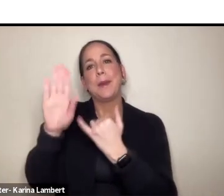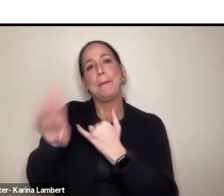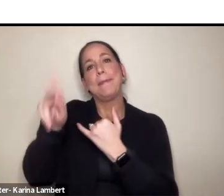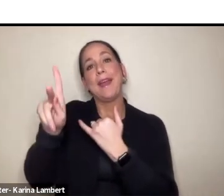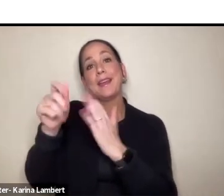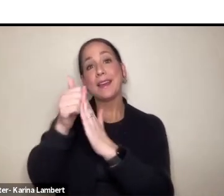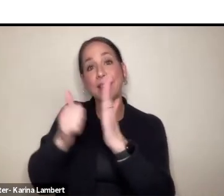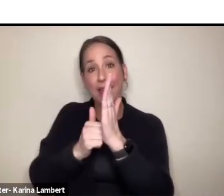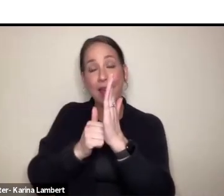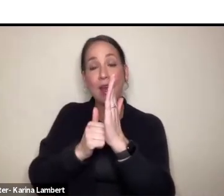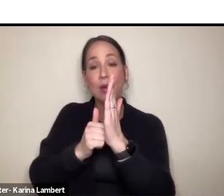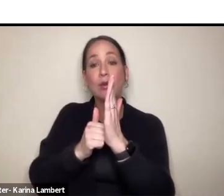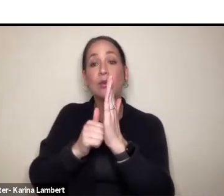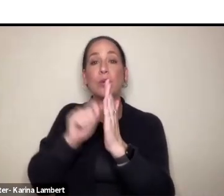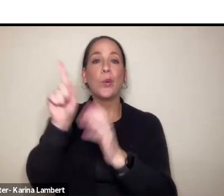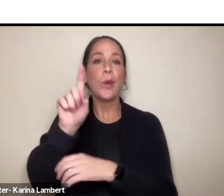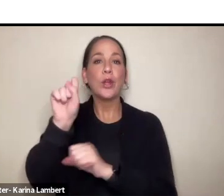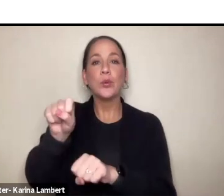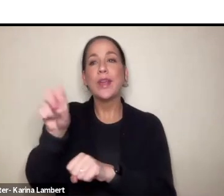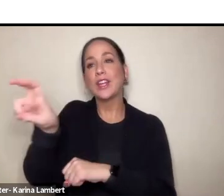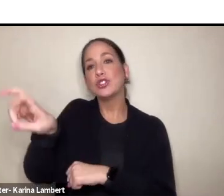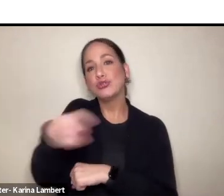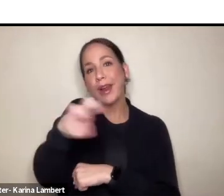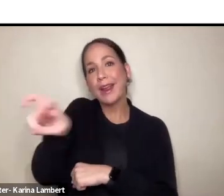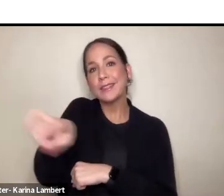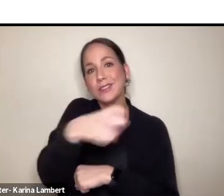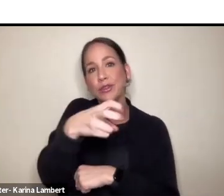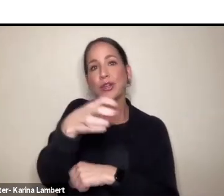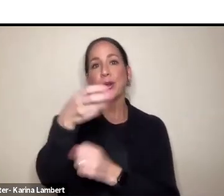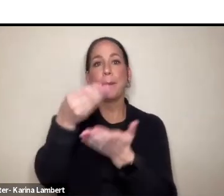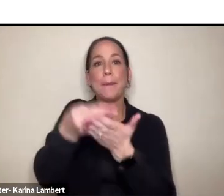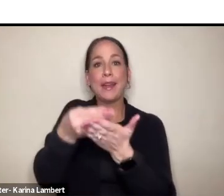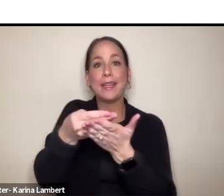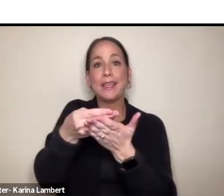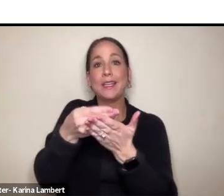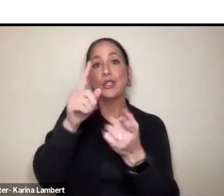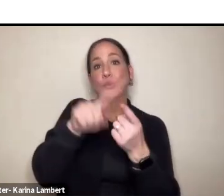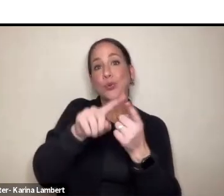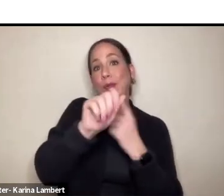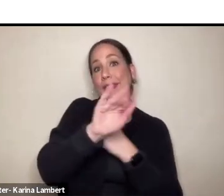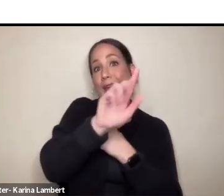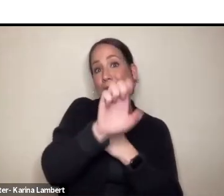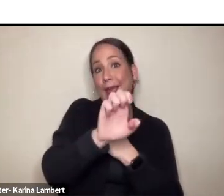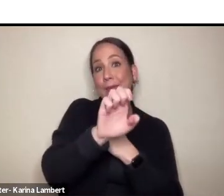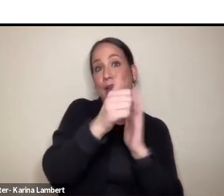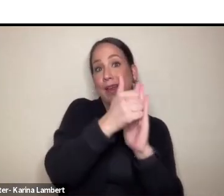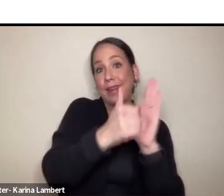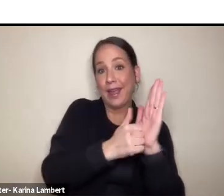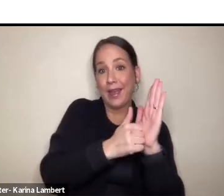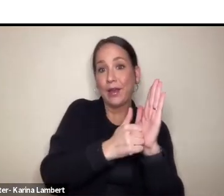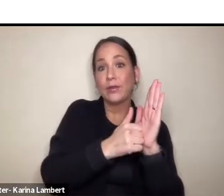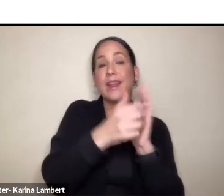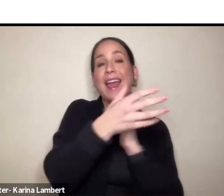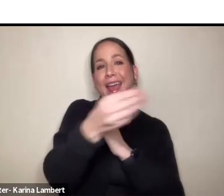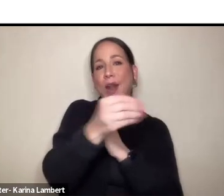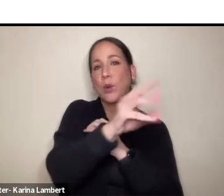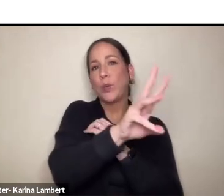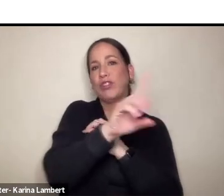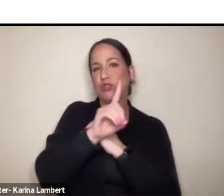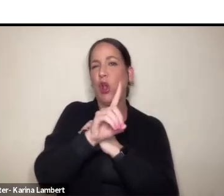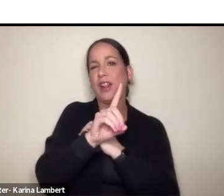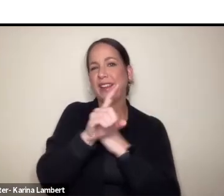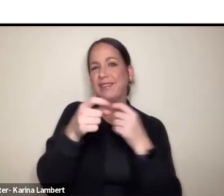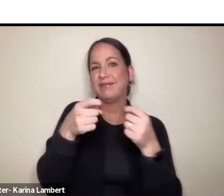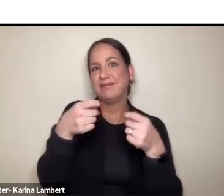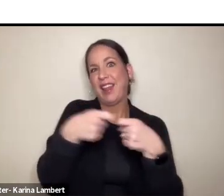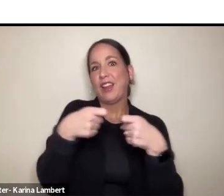the online banking of transferring funds into ABLE and taking electronic transfers out of the ABLE account. So that's some of